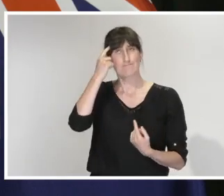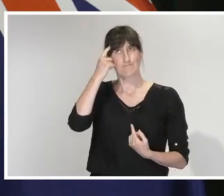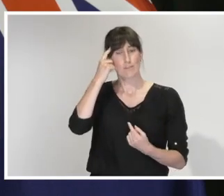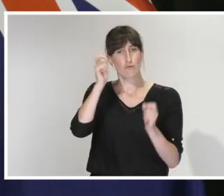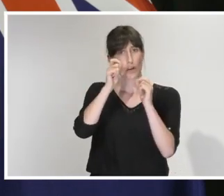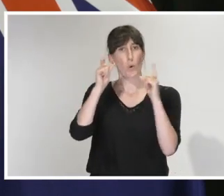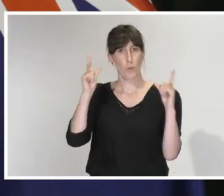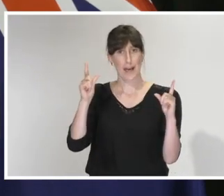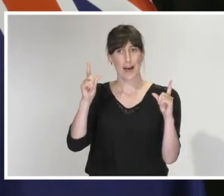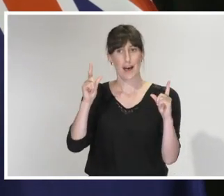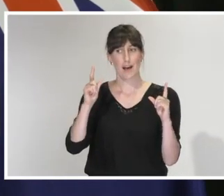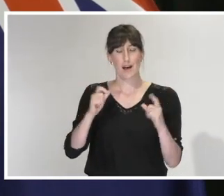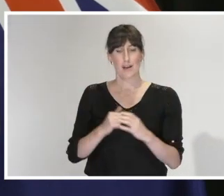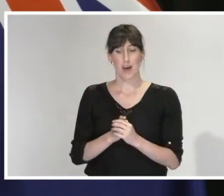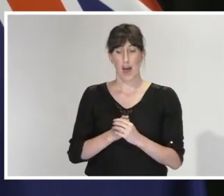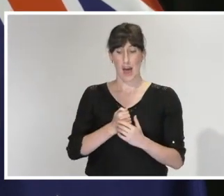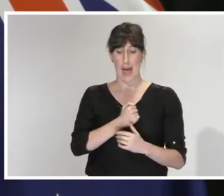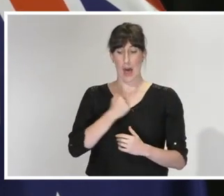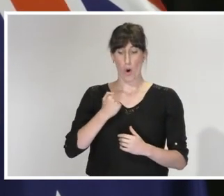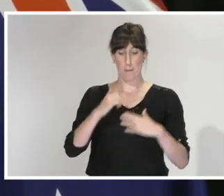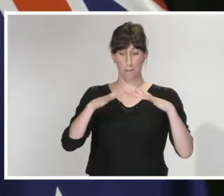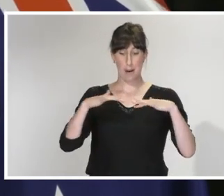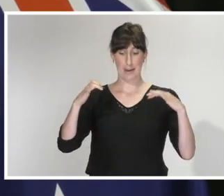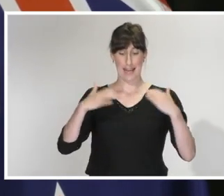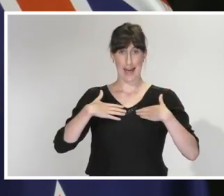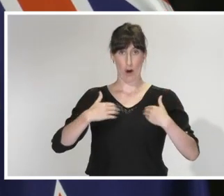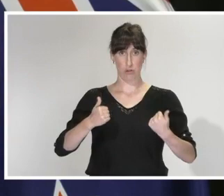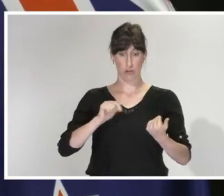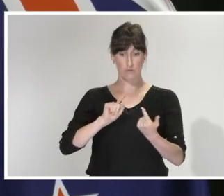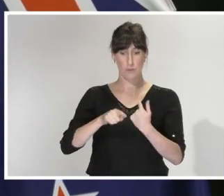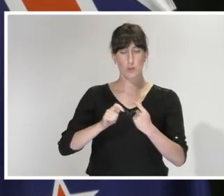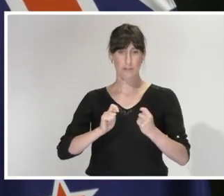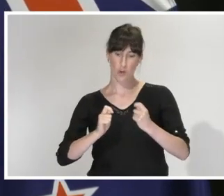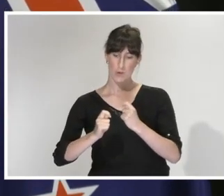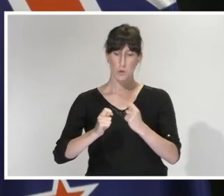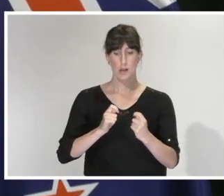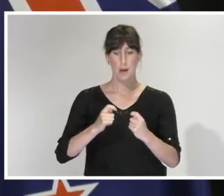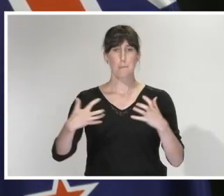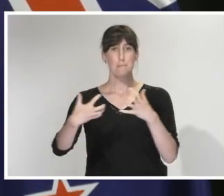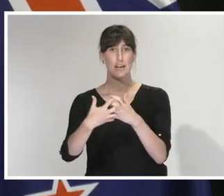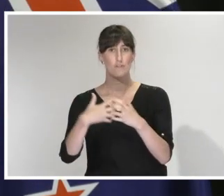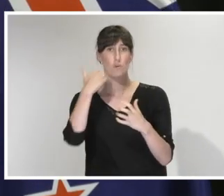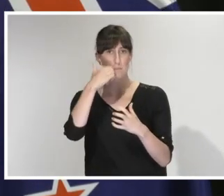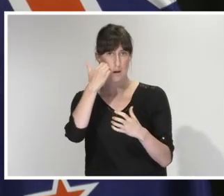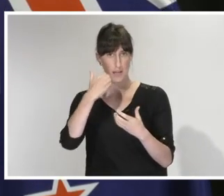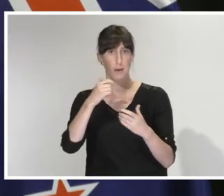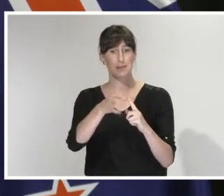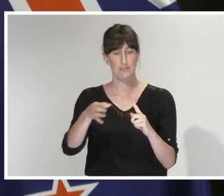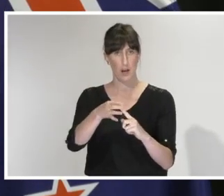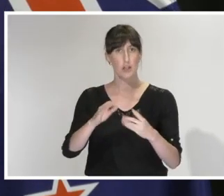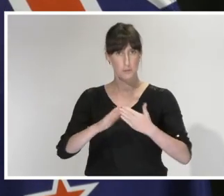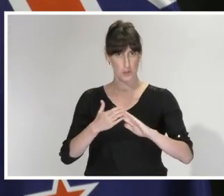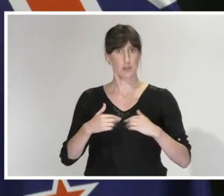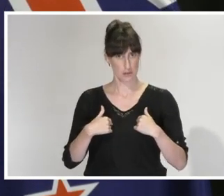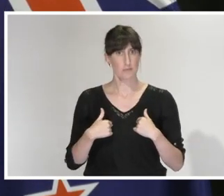of tailoring our public health response specifically for Māori and Pacific communities. And that is why very early on